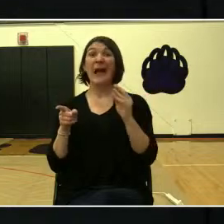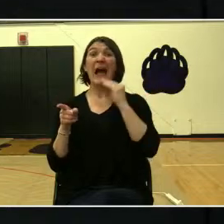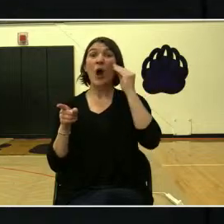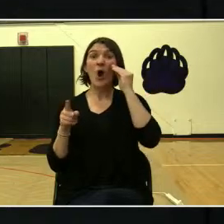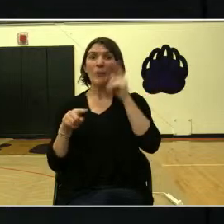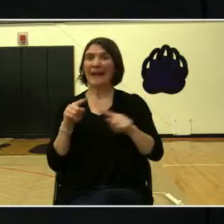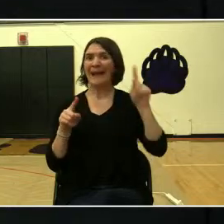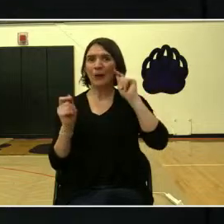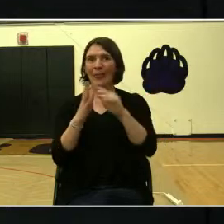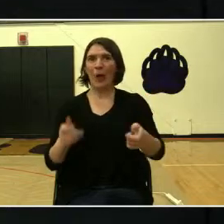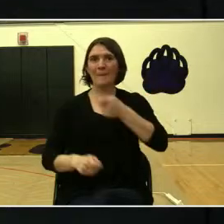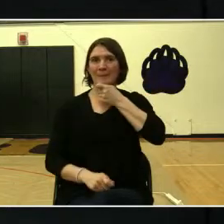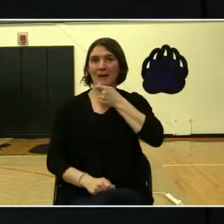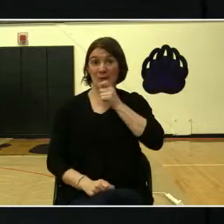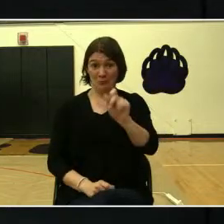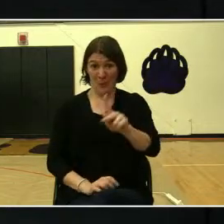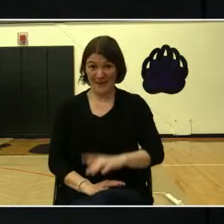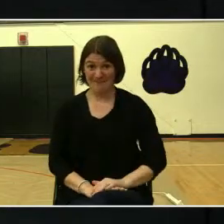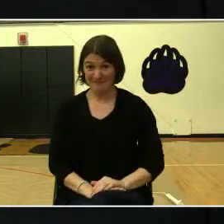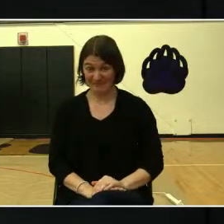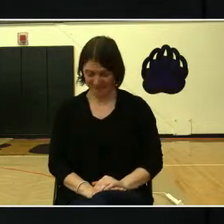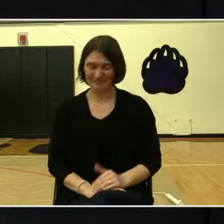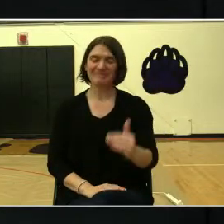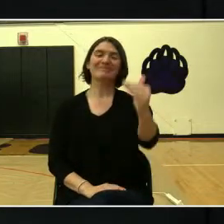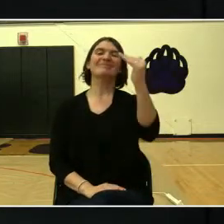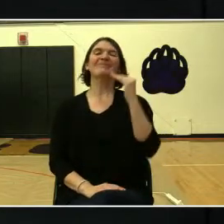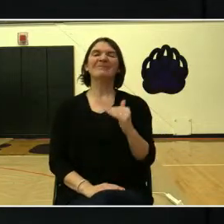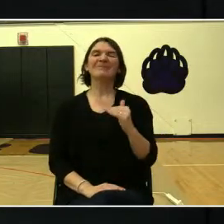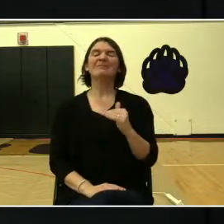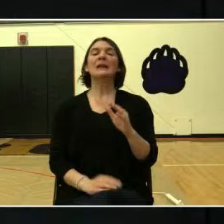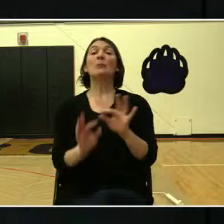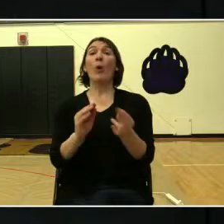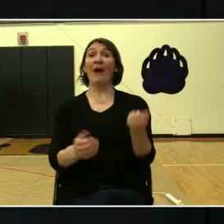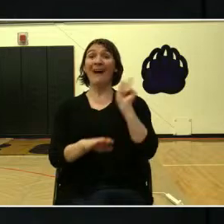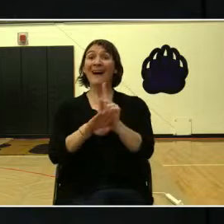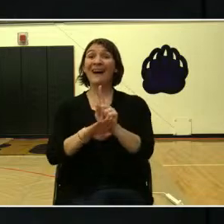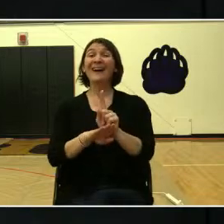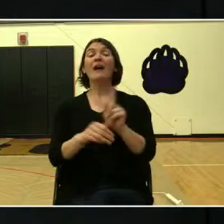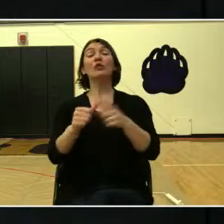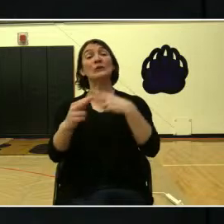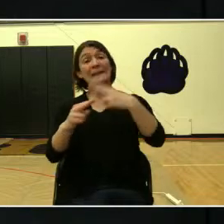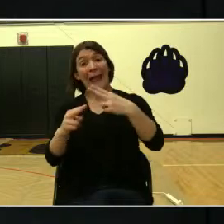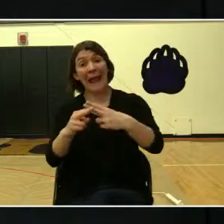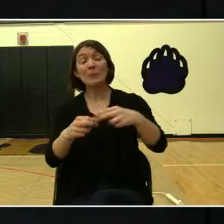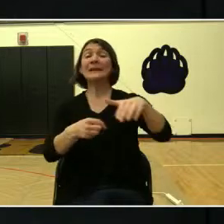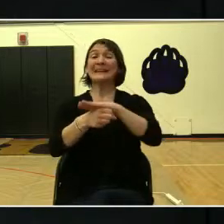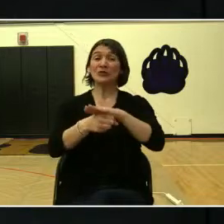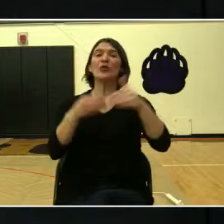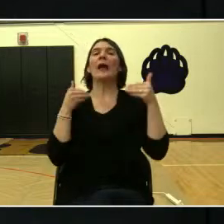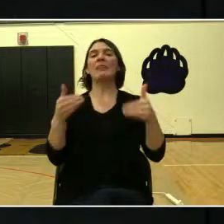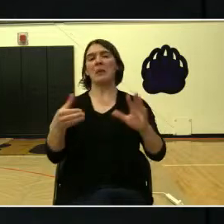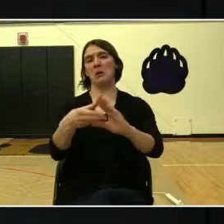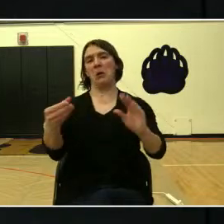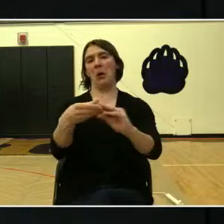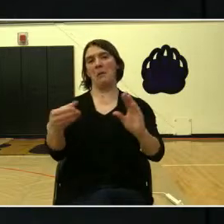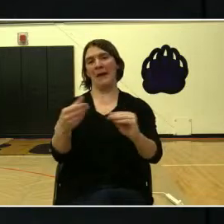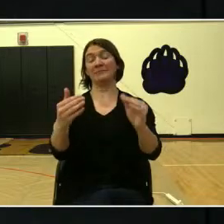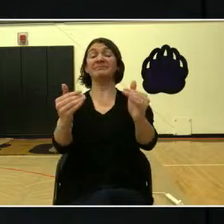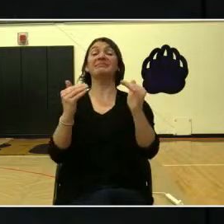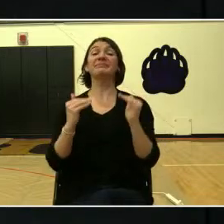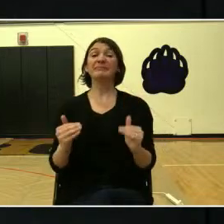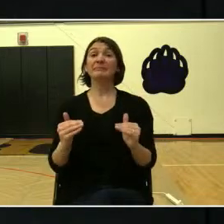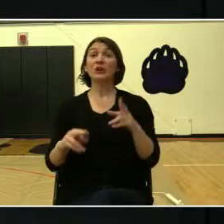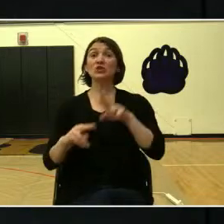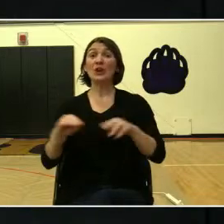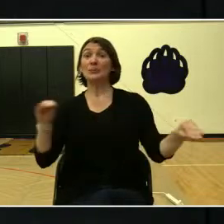home can hear your questions and comments please always state your name and your District prior to speaking please don't